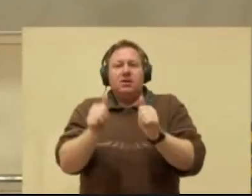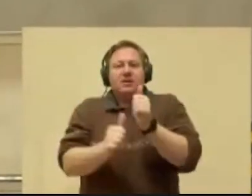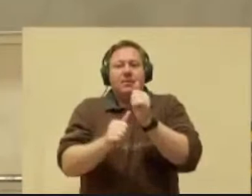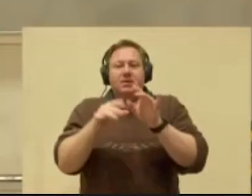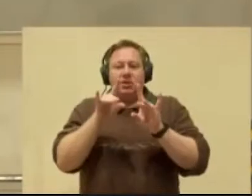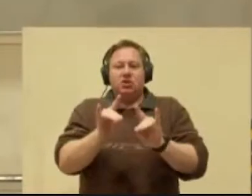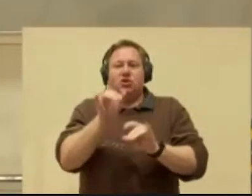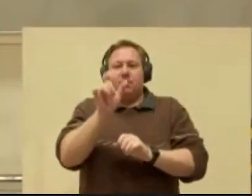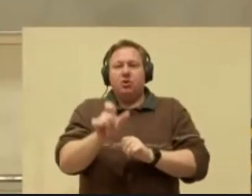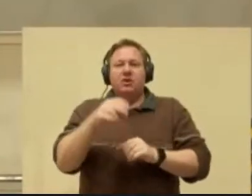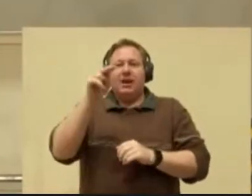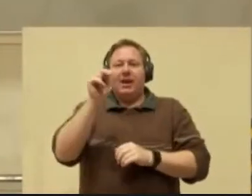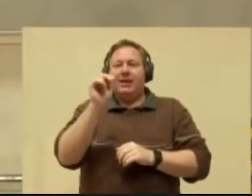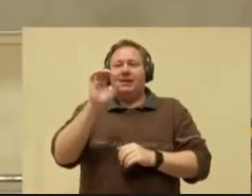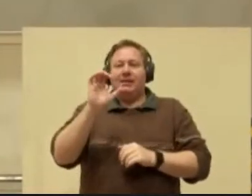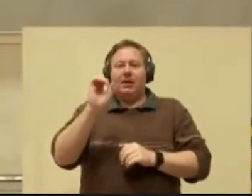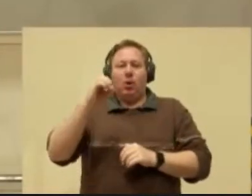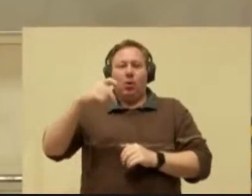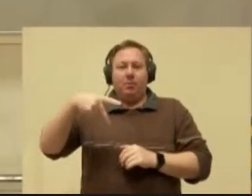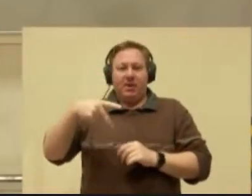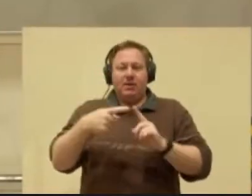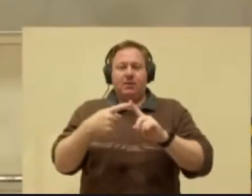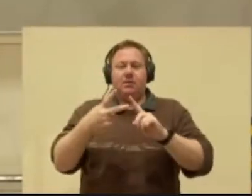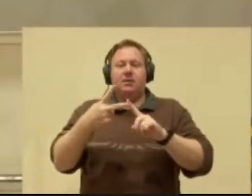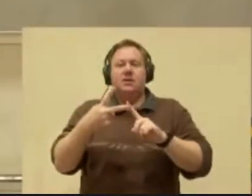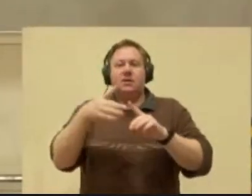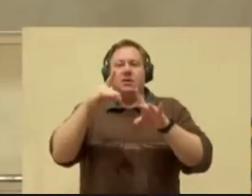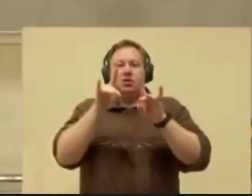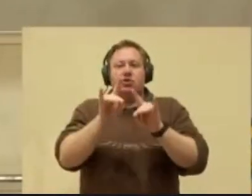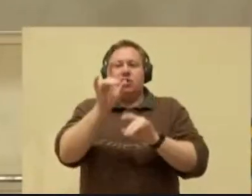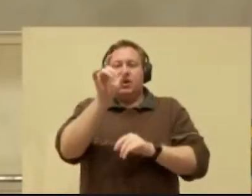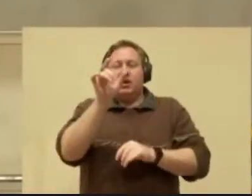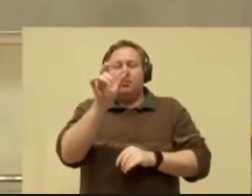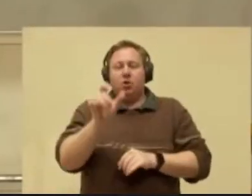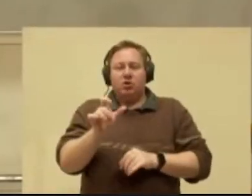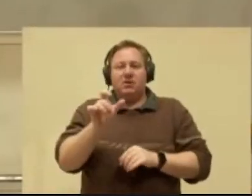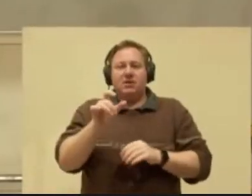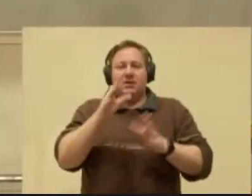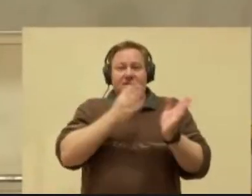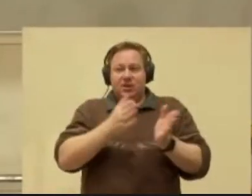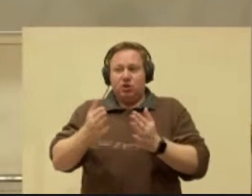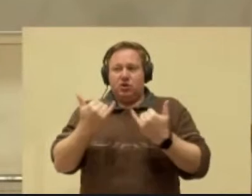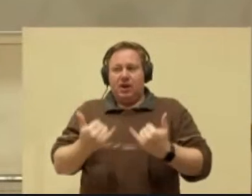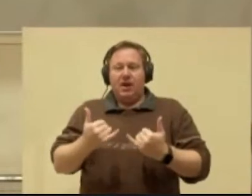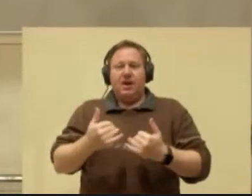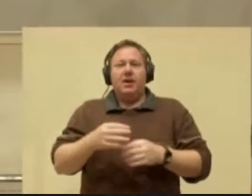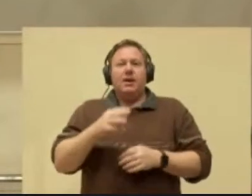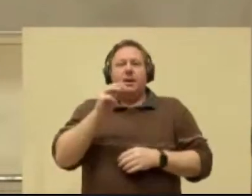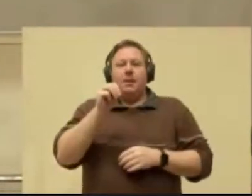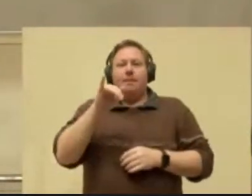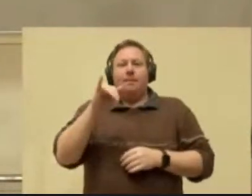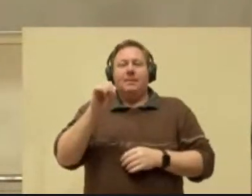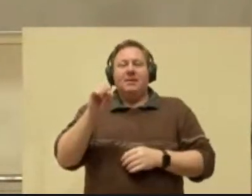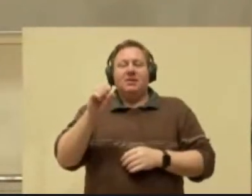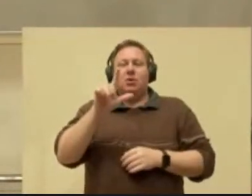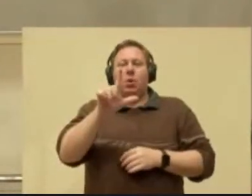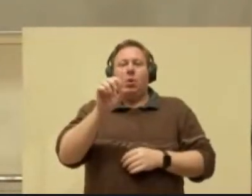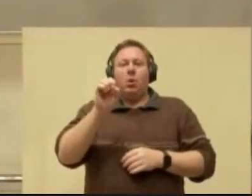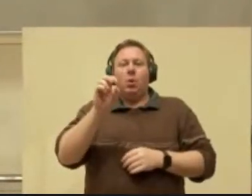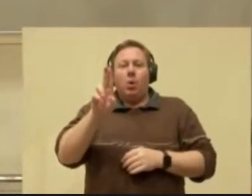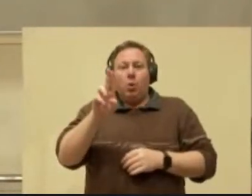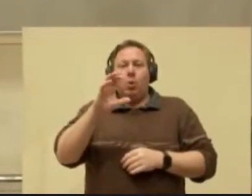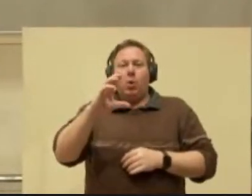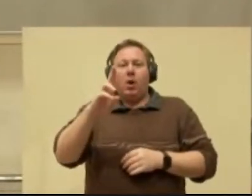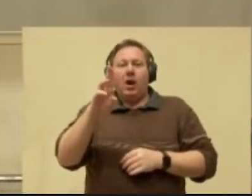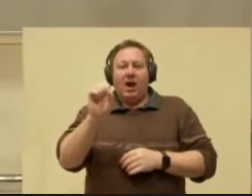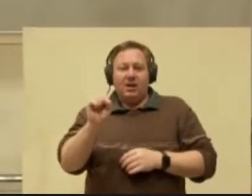ncop and the chairperson of the session miss lucas honorable members of parliament